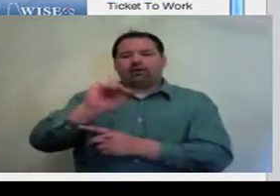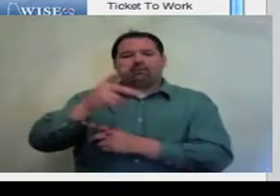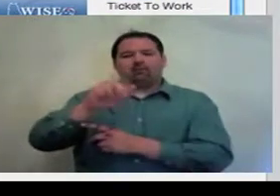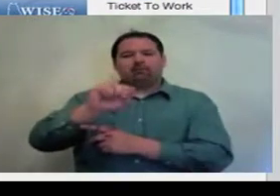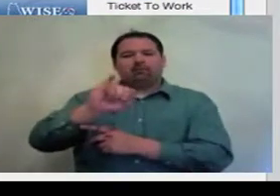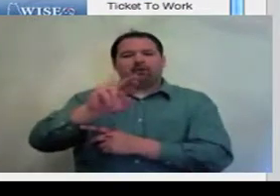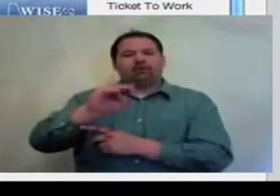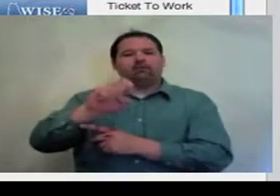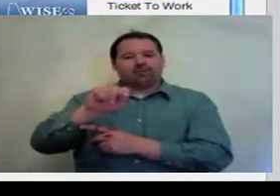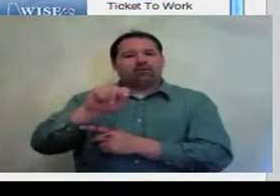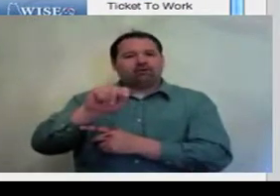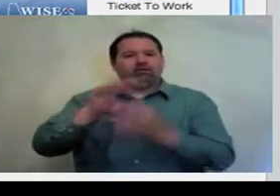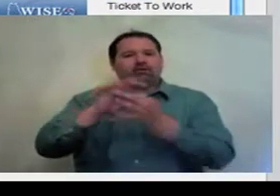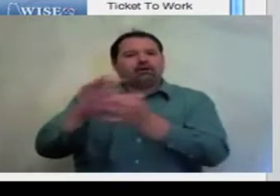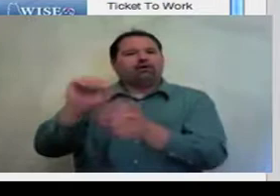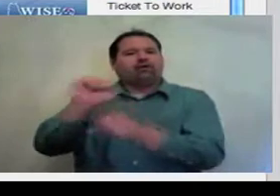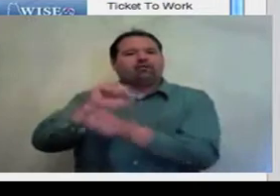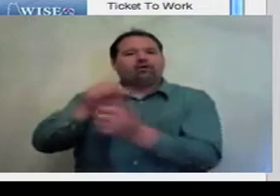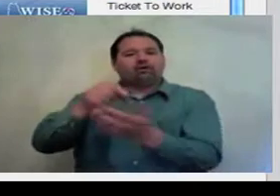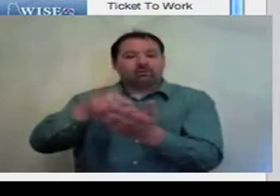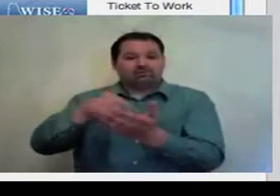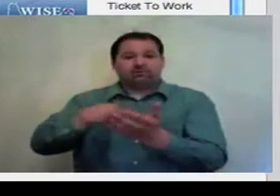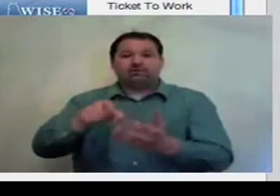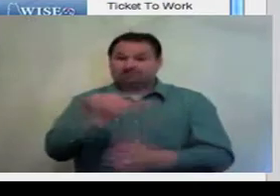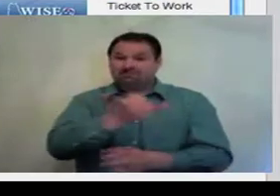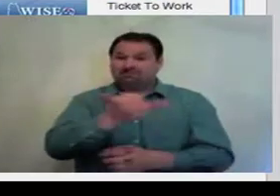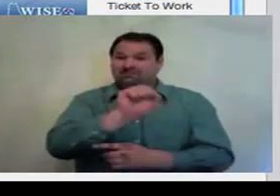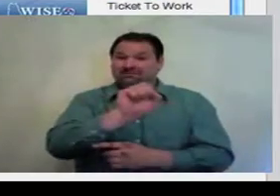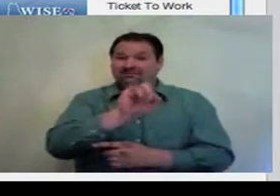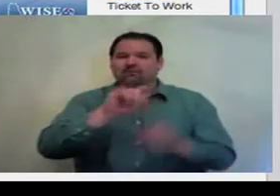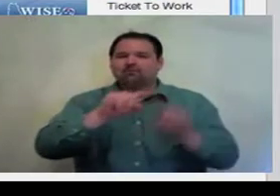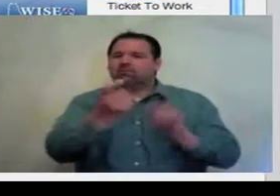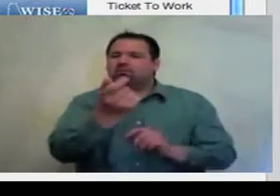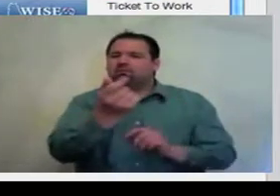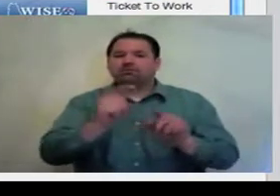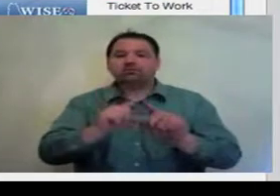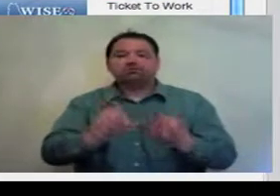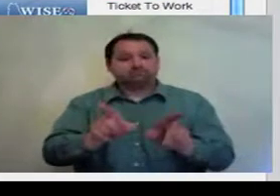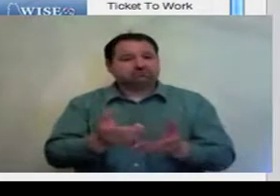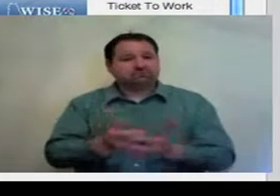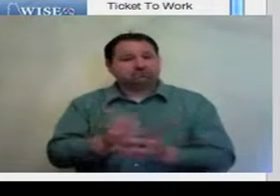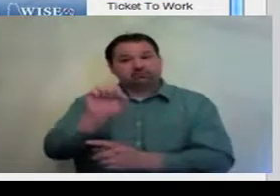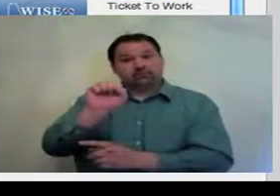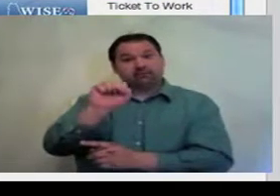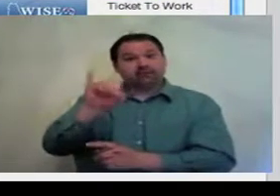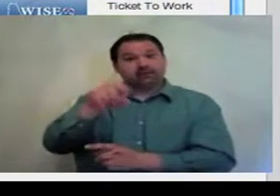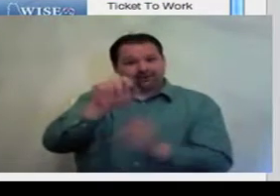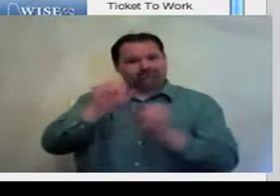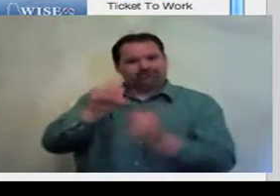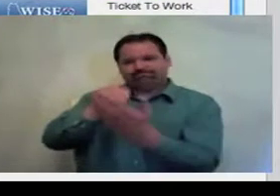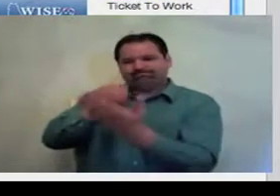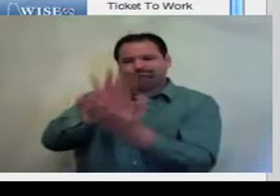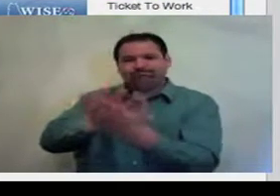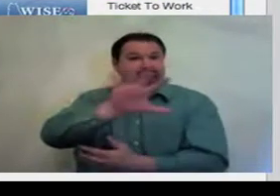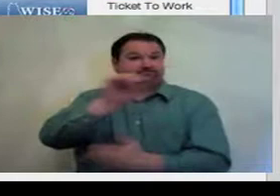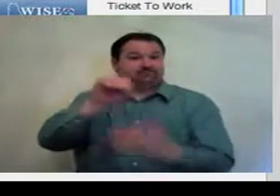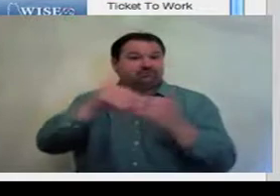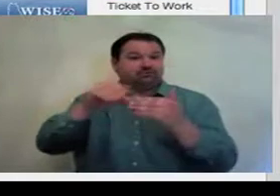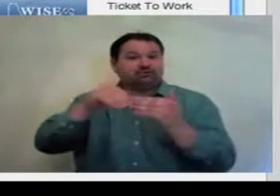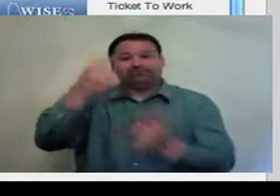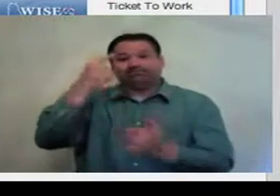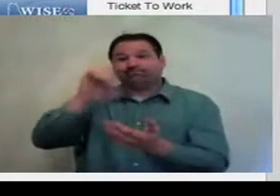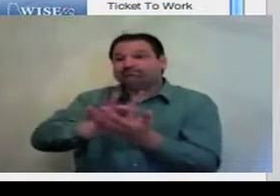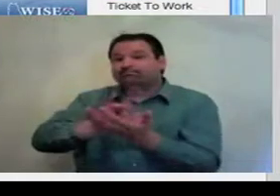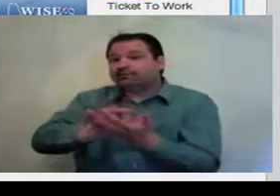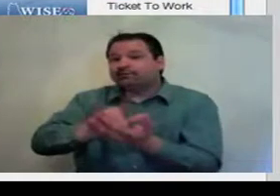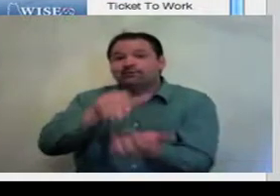work expenses with the SSI program as well, although it's different than with the SSDI program. With the SSI program, if you're paying $50